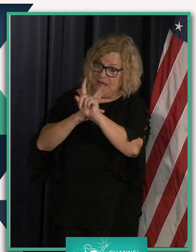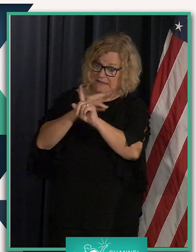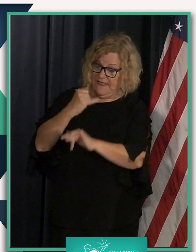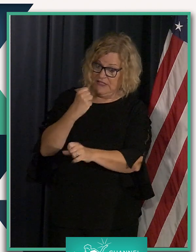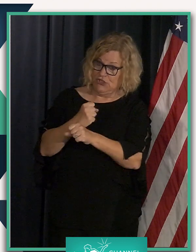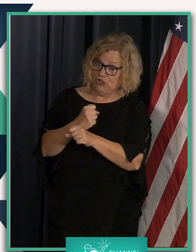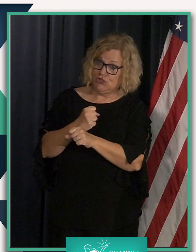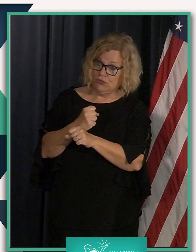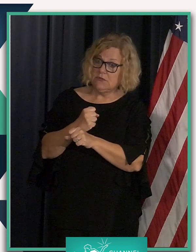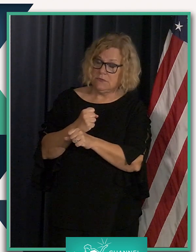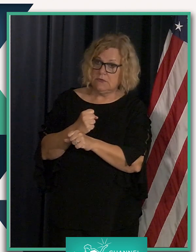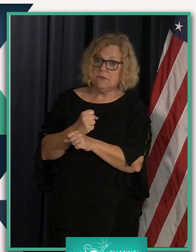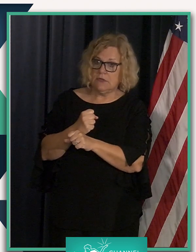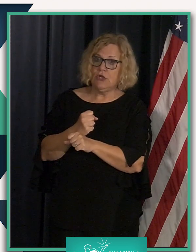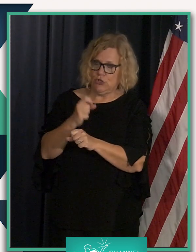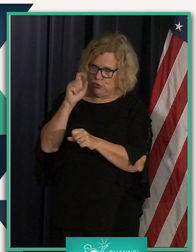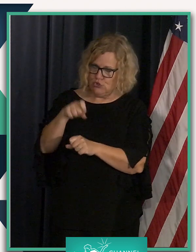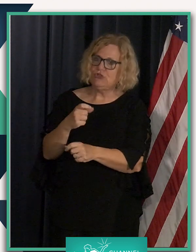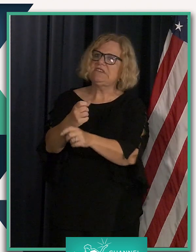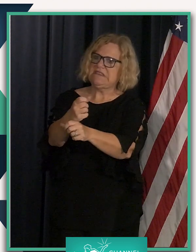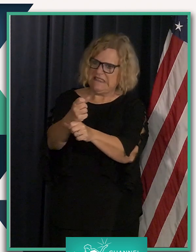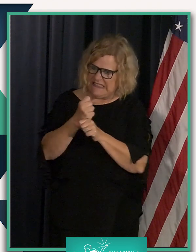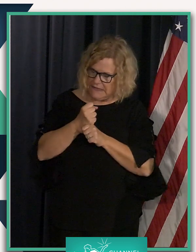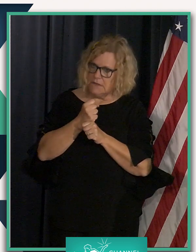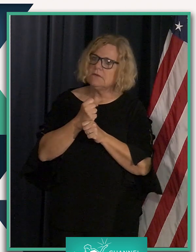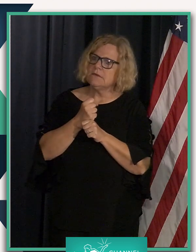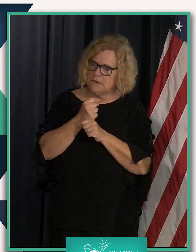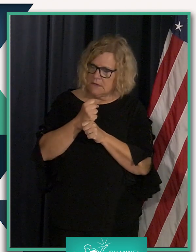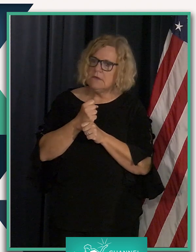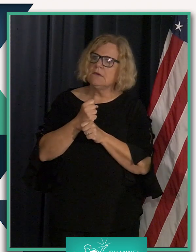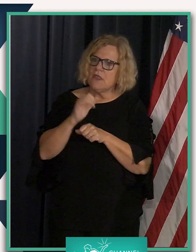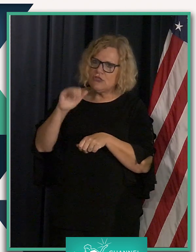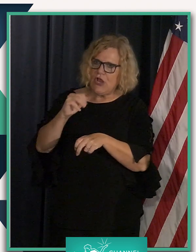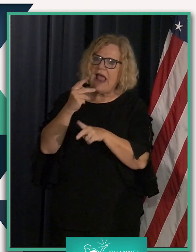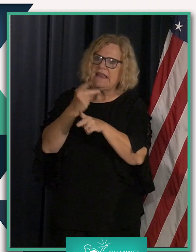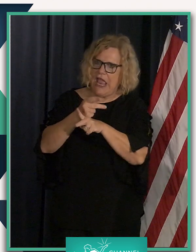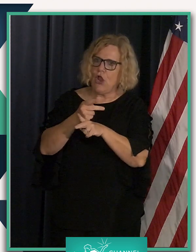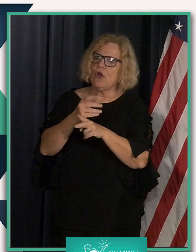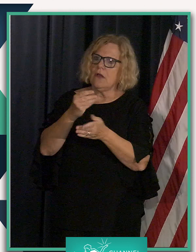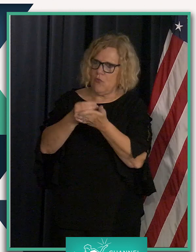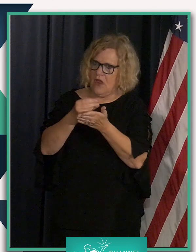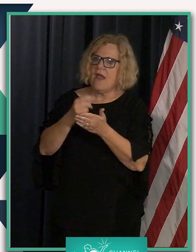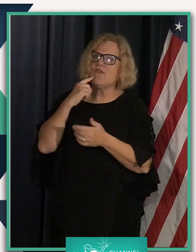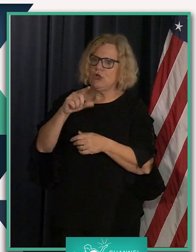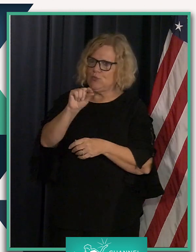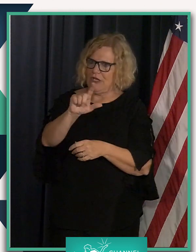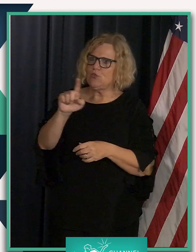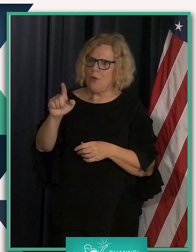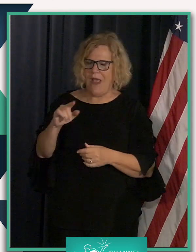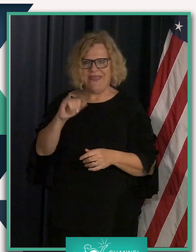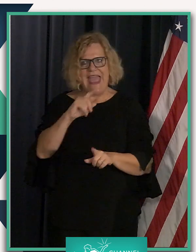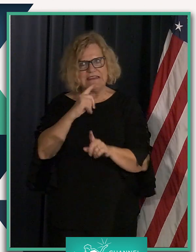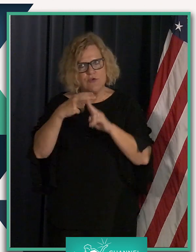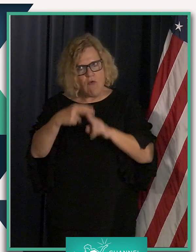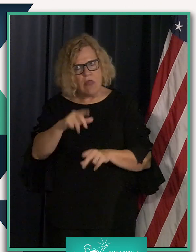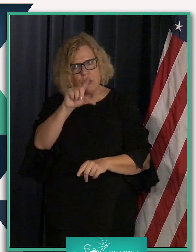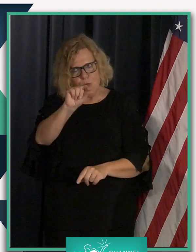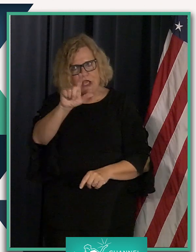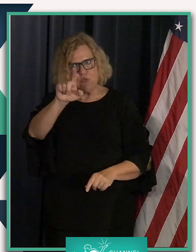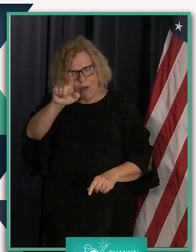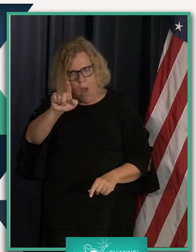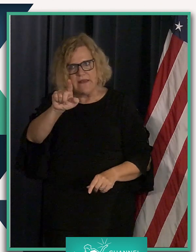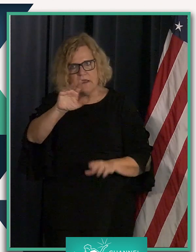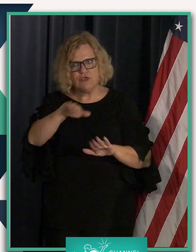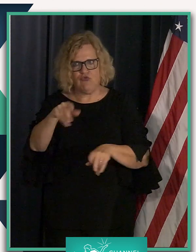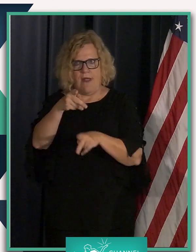year, you're entitled to the child care credit for 2021. This is a 2021 child